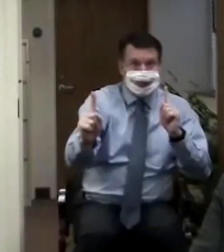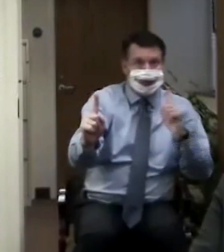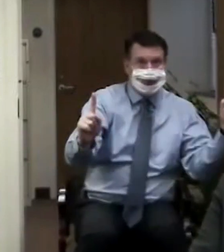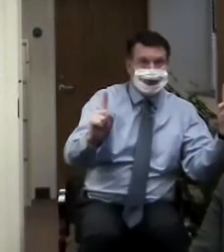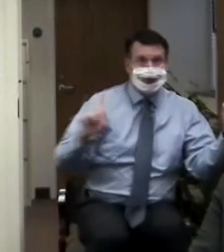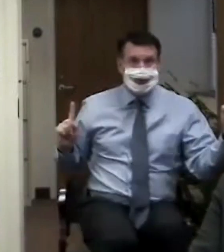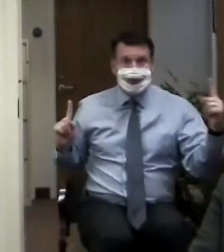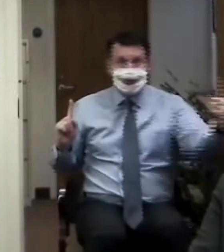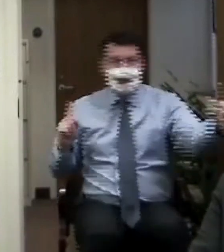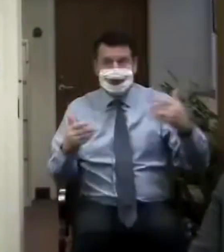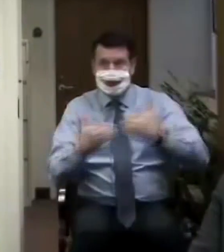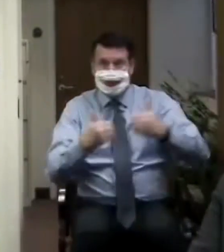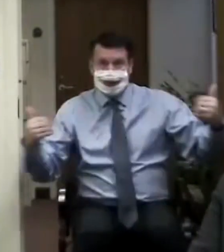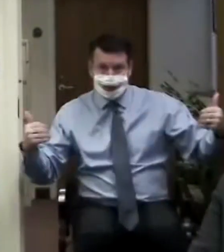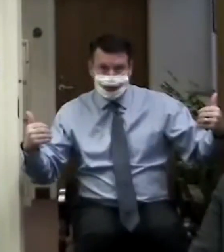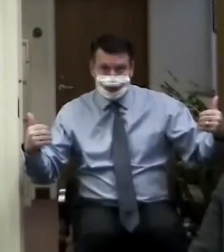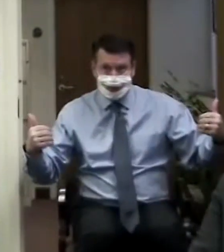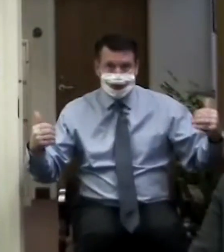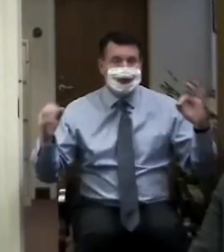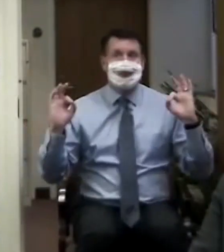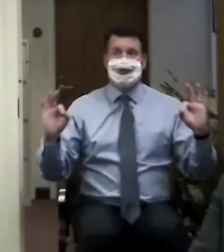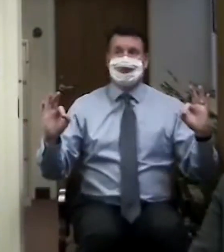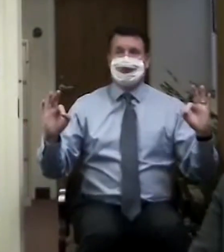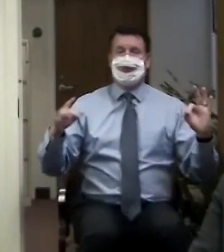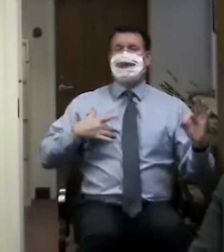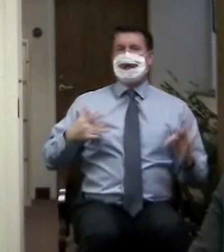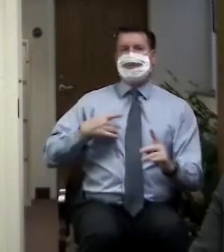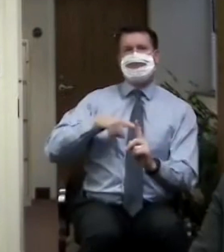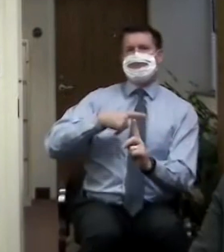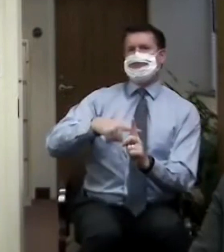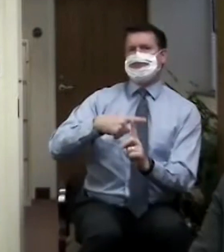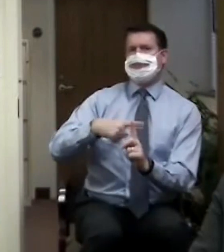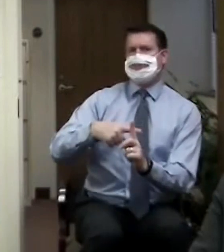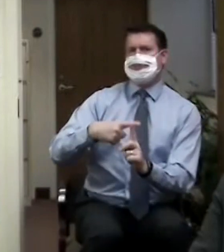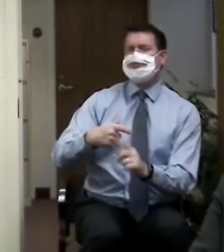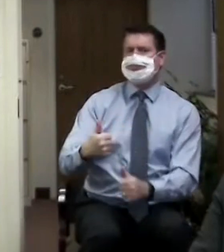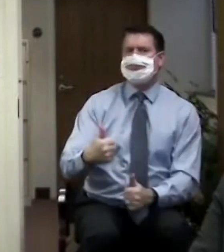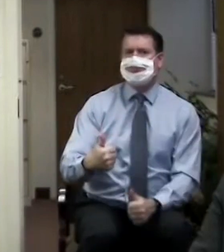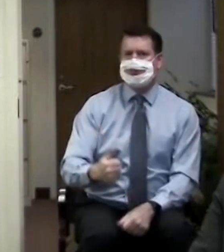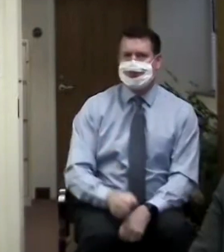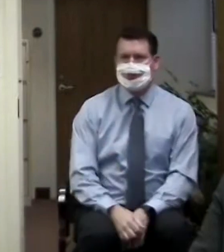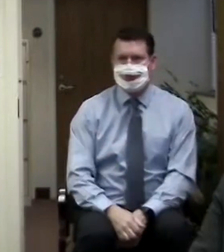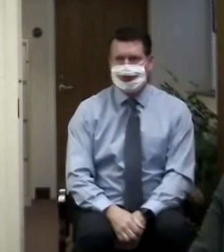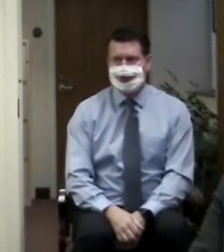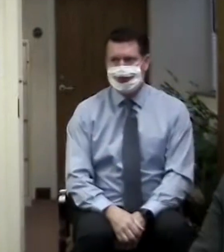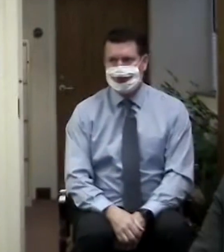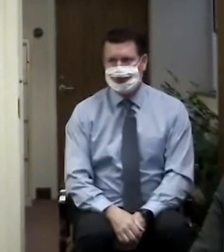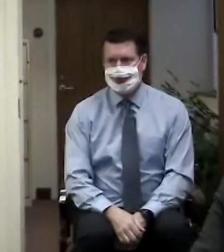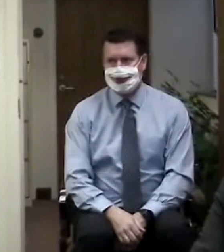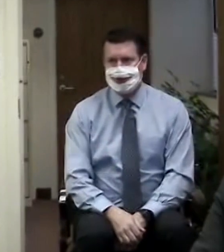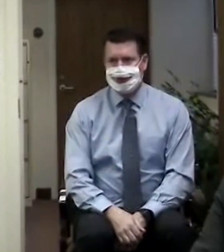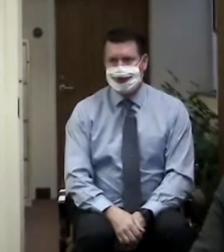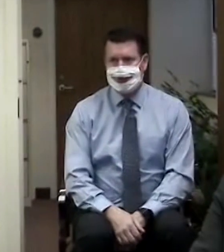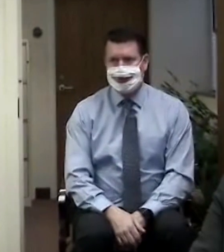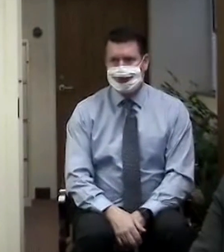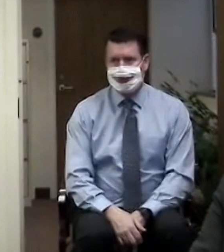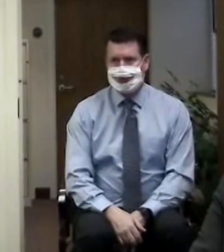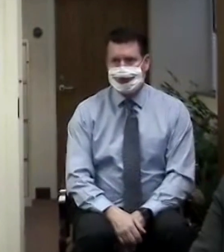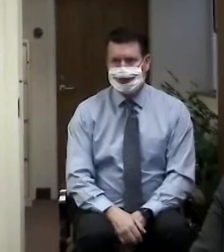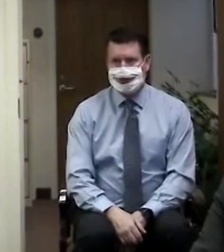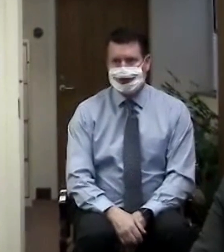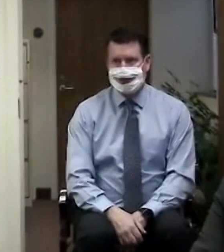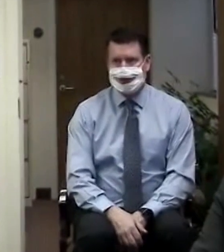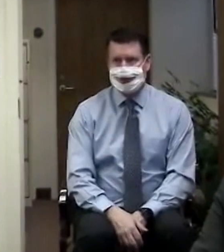All right, I just typed a message in chat to make sure we didn't miss anyone, but as I look across the Zoom checkerboard here, I think everyone's gotten to ask